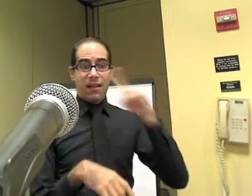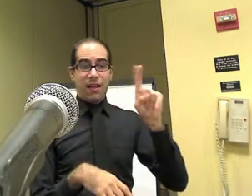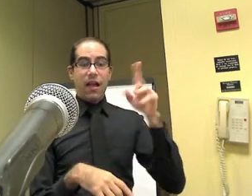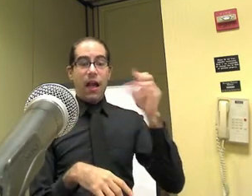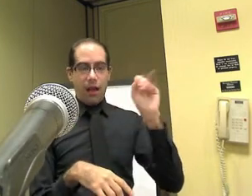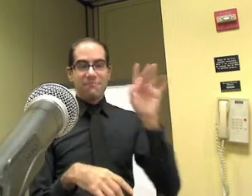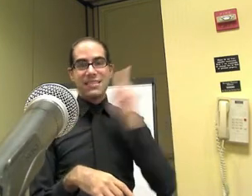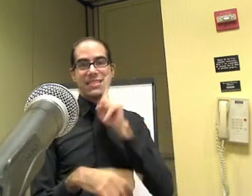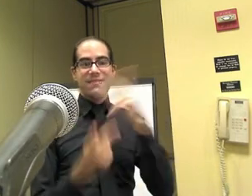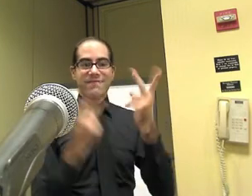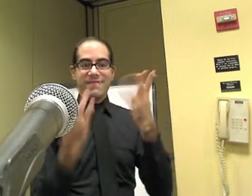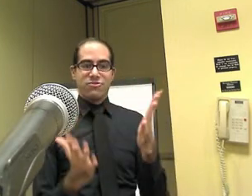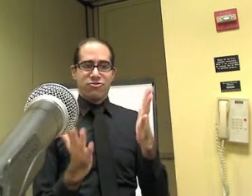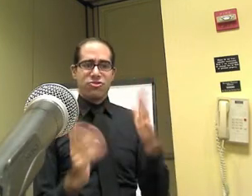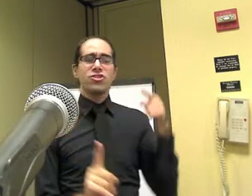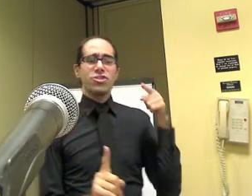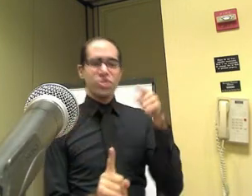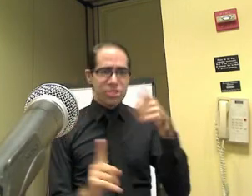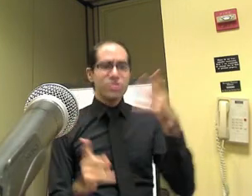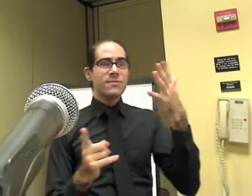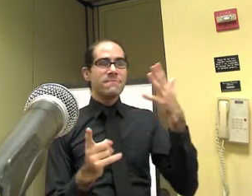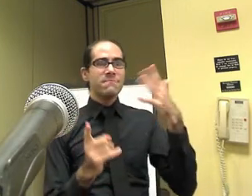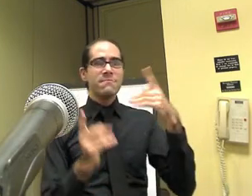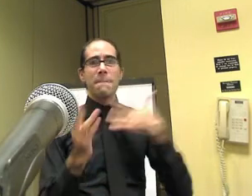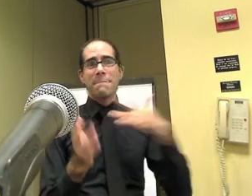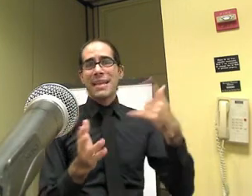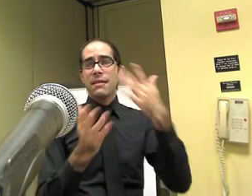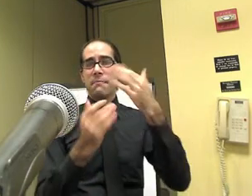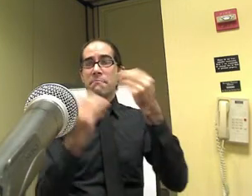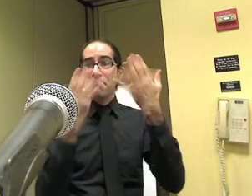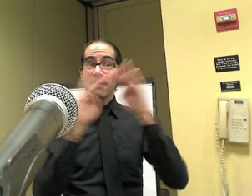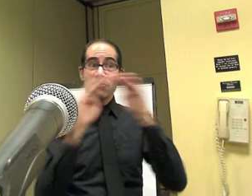interpreted tours and the availability of deaf visitors.